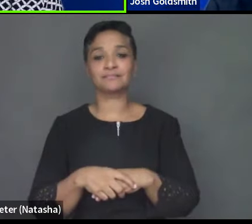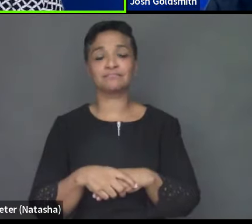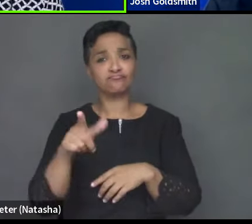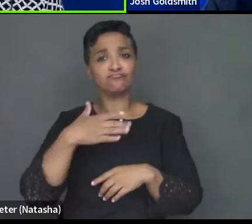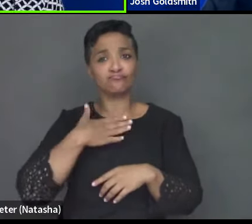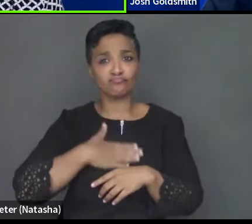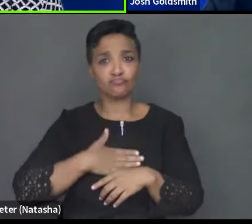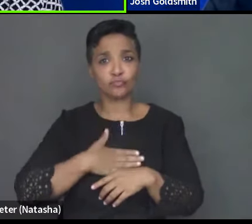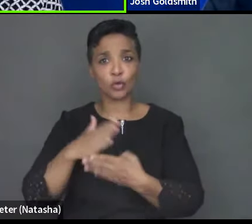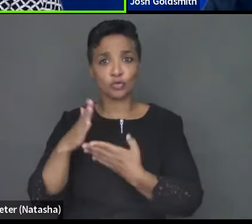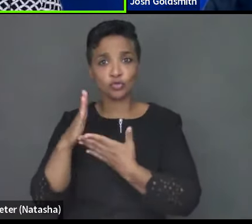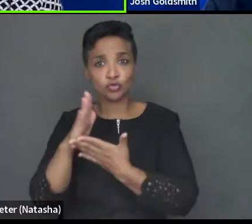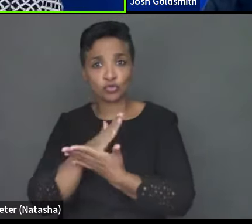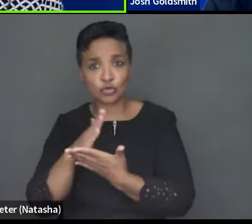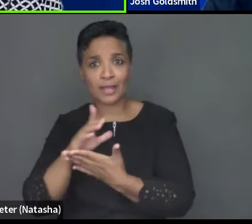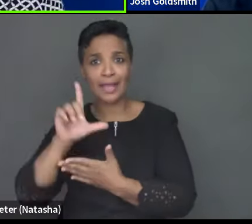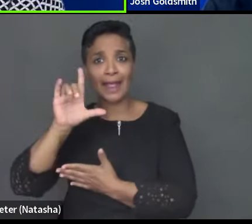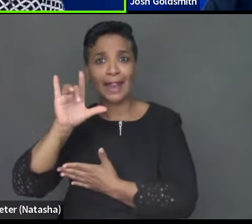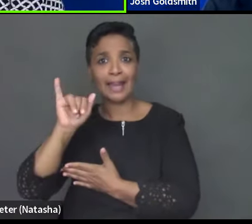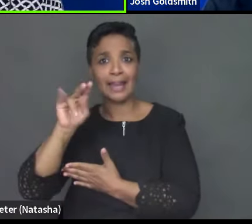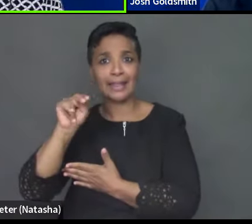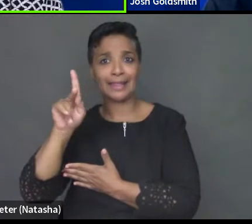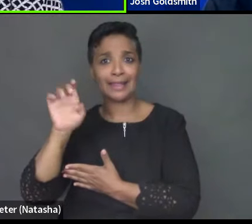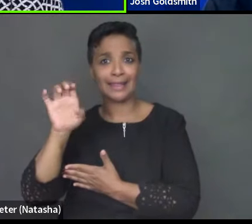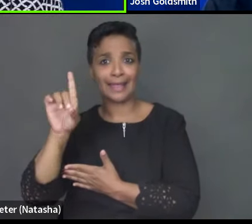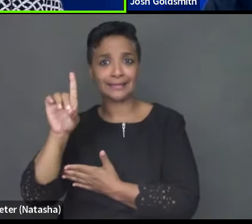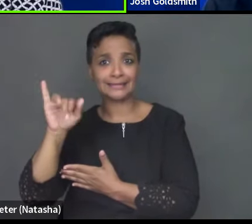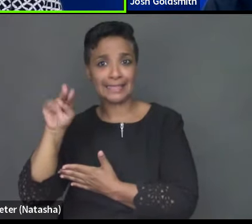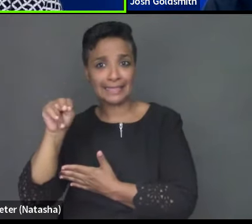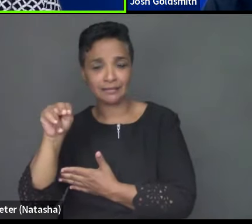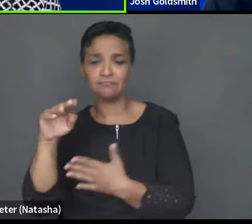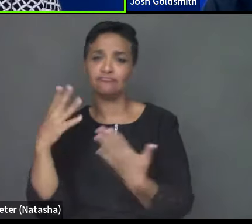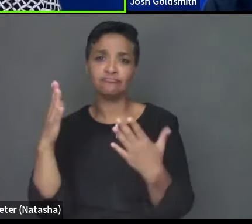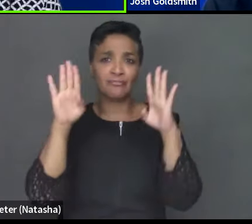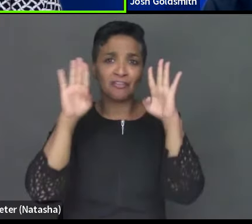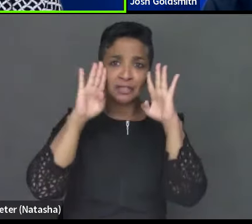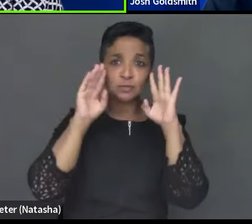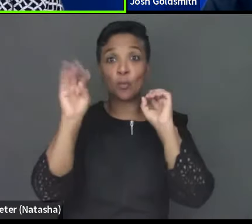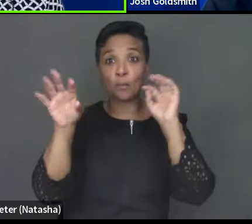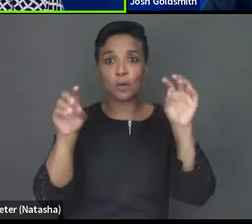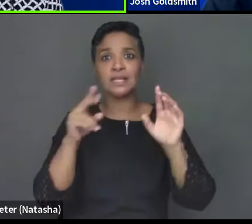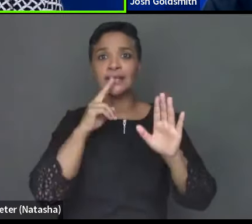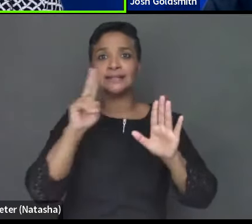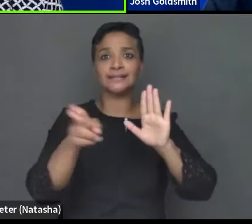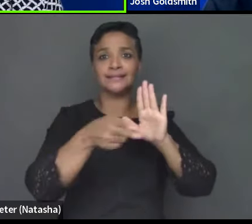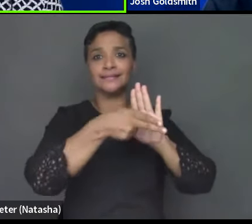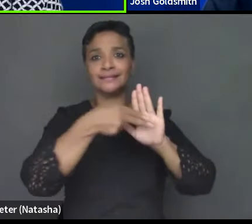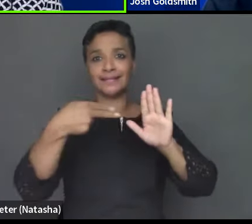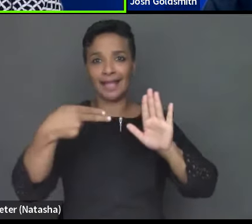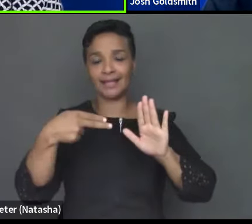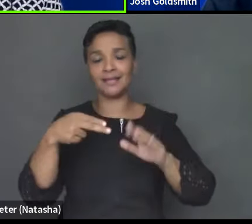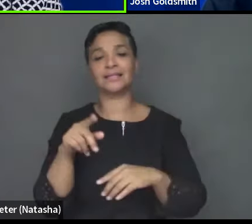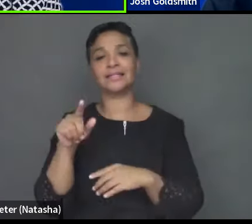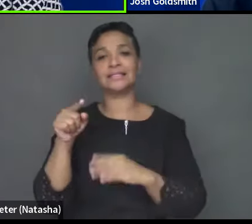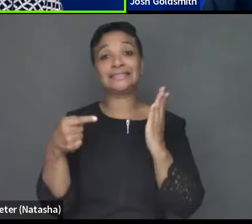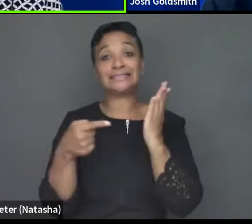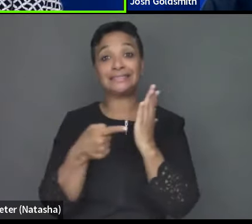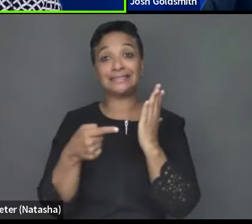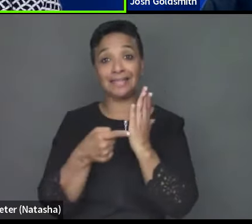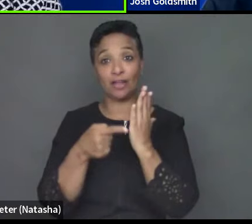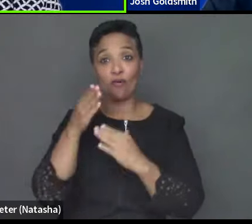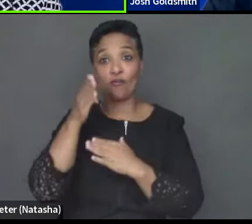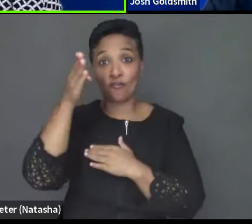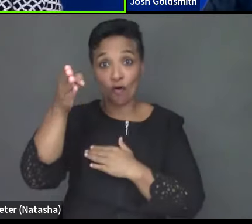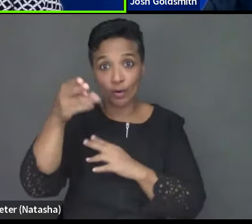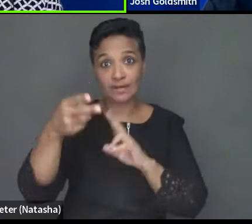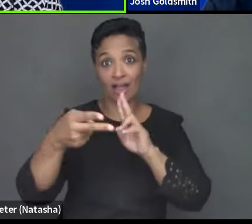share on LinkedIn or Facebook or whatever you post, don't forget to tag us, tag Tech Forward, and tag